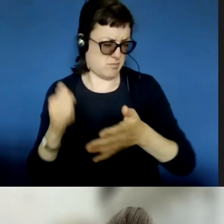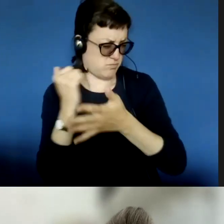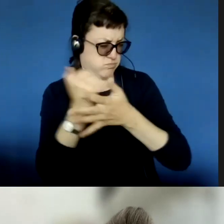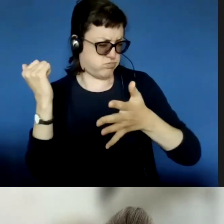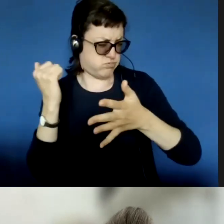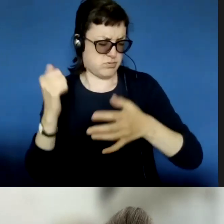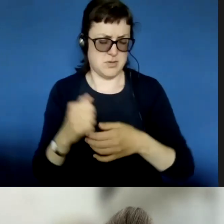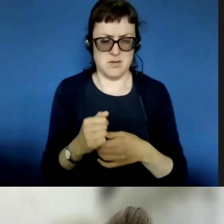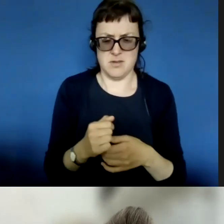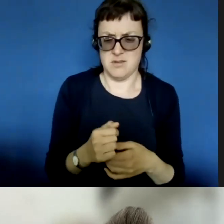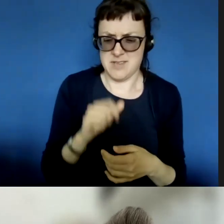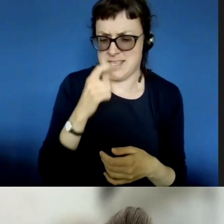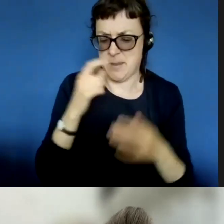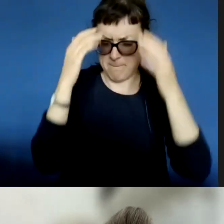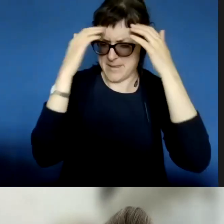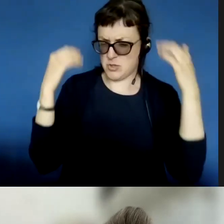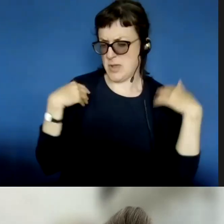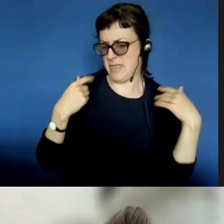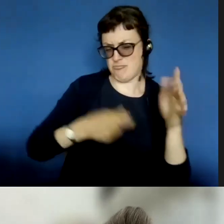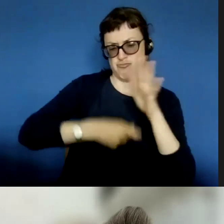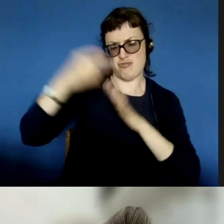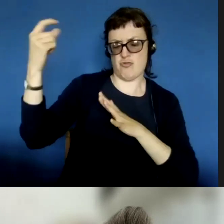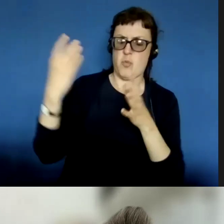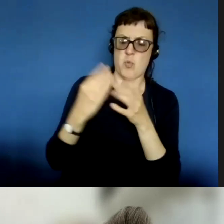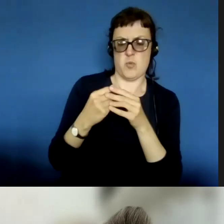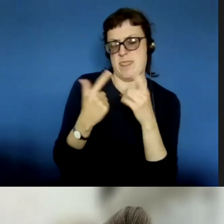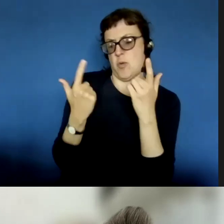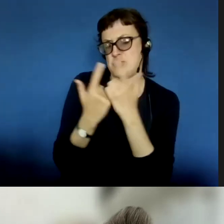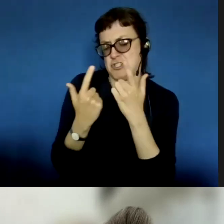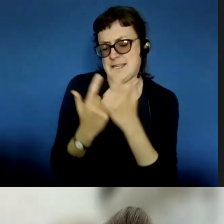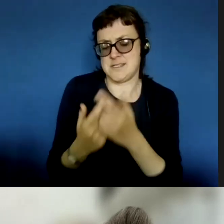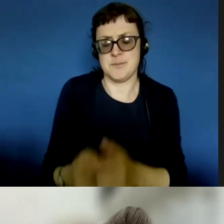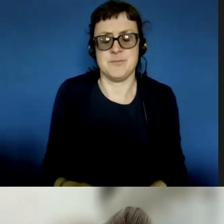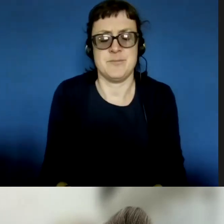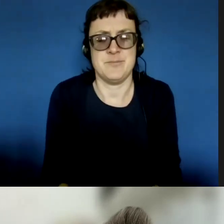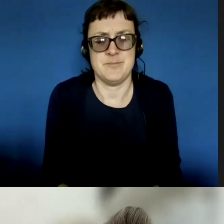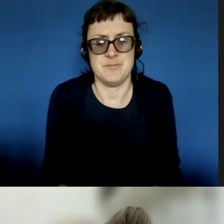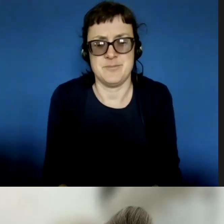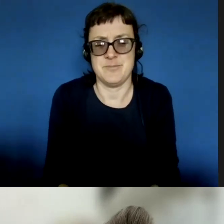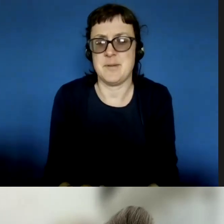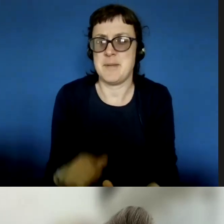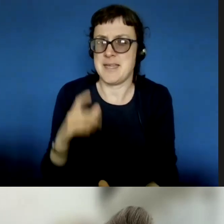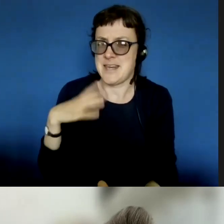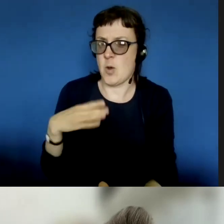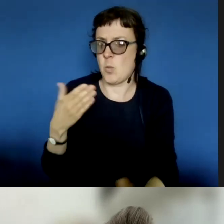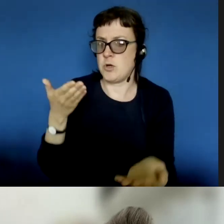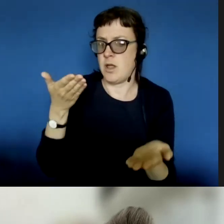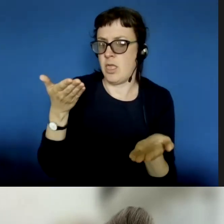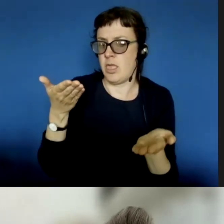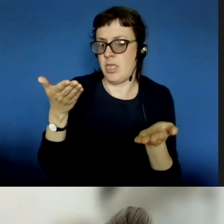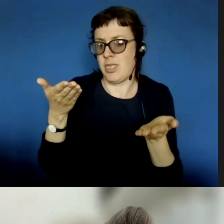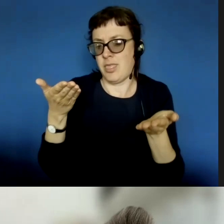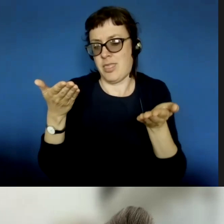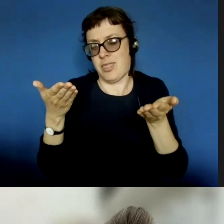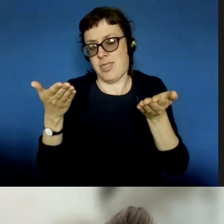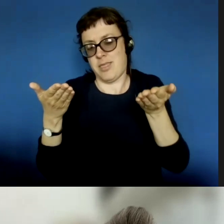and how we treat mental health conditions. So there's a rebalancing to do by rediscovering